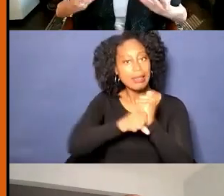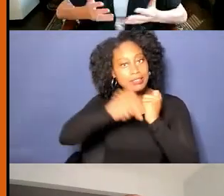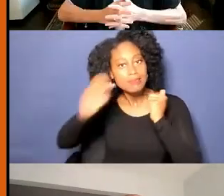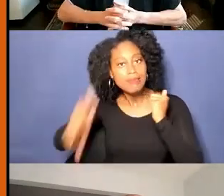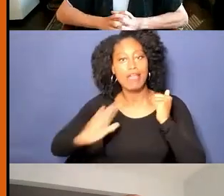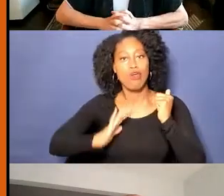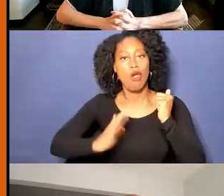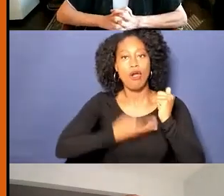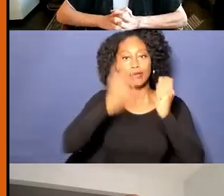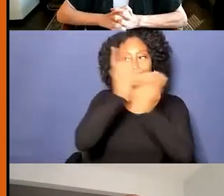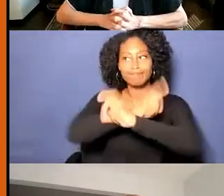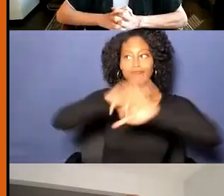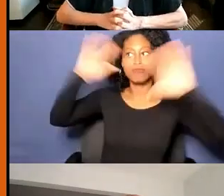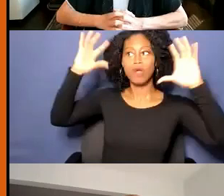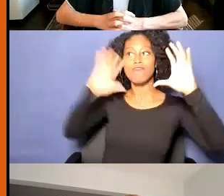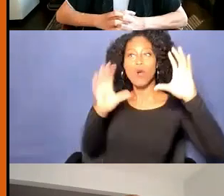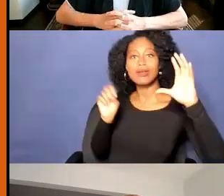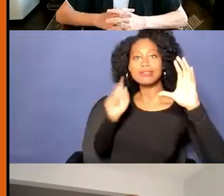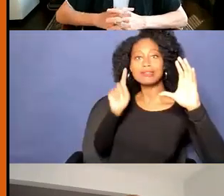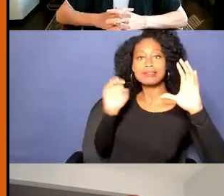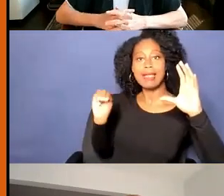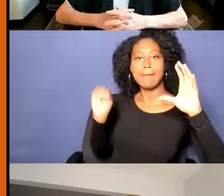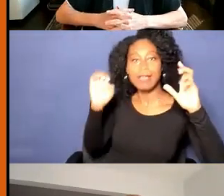broadly understood and